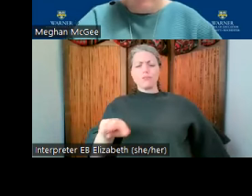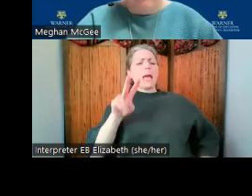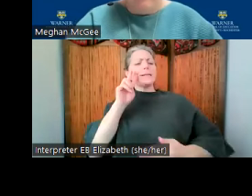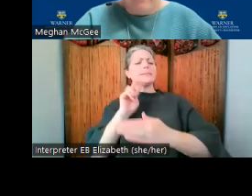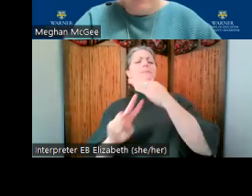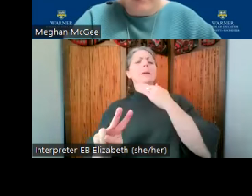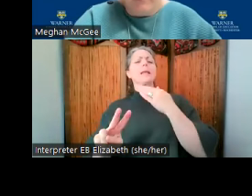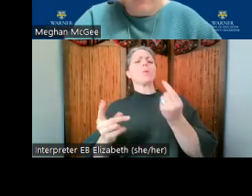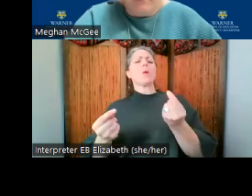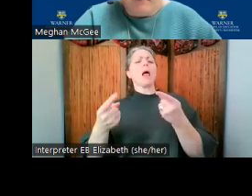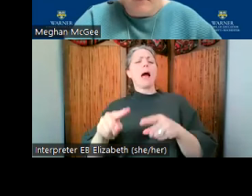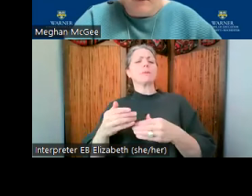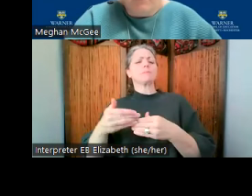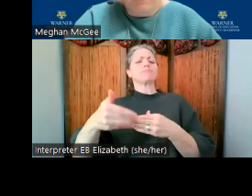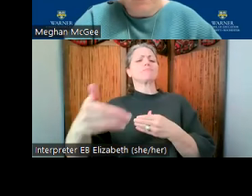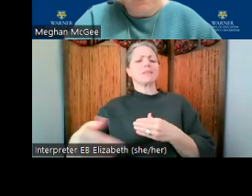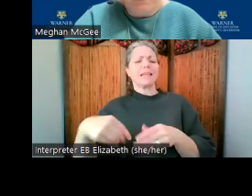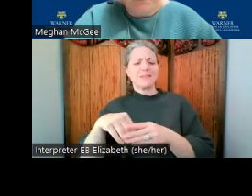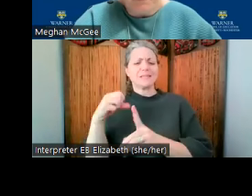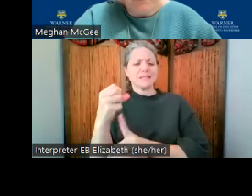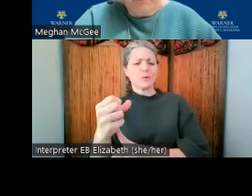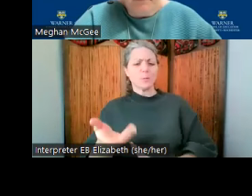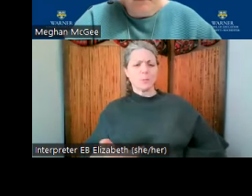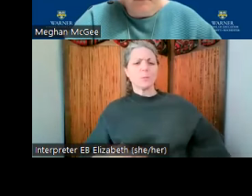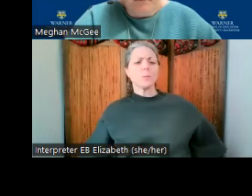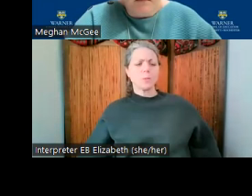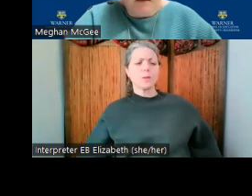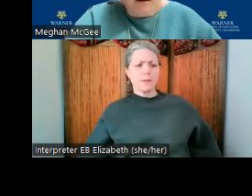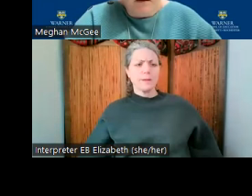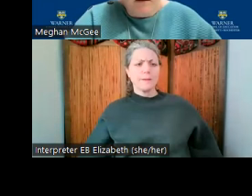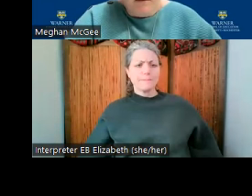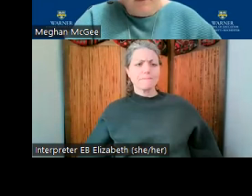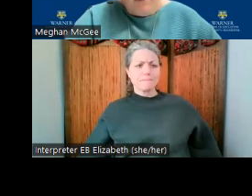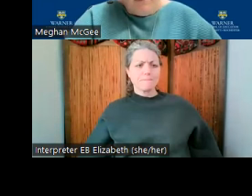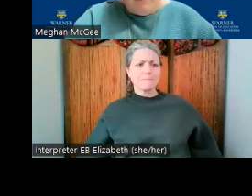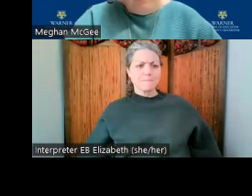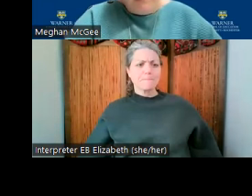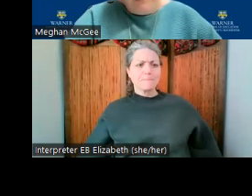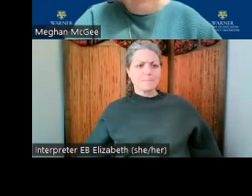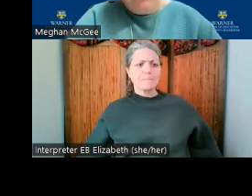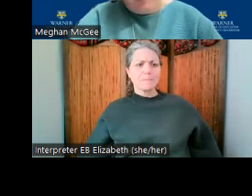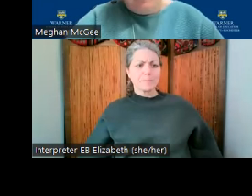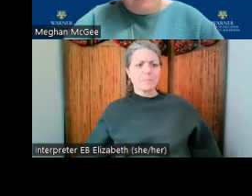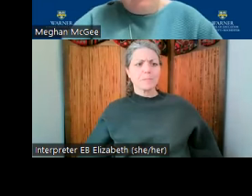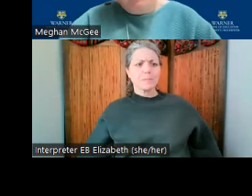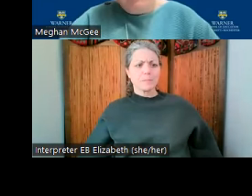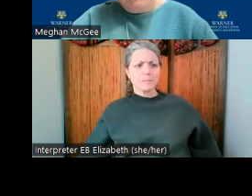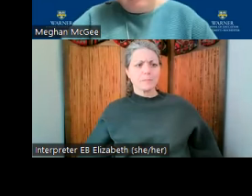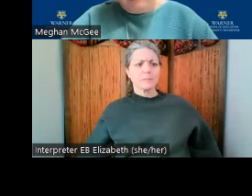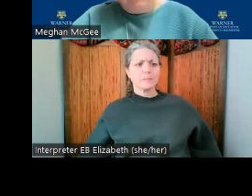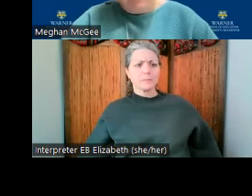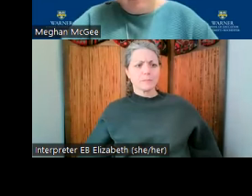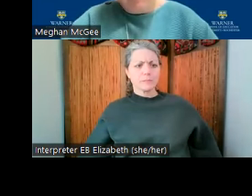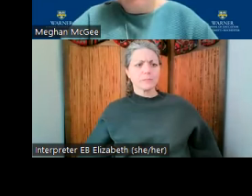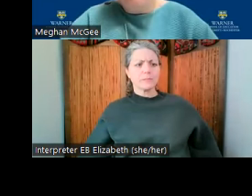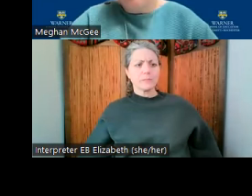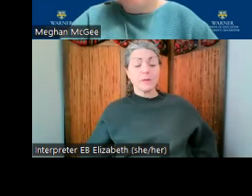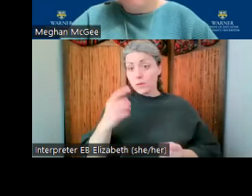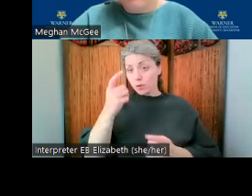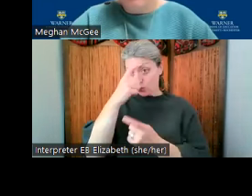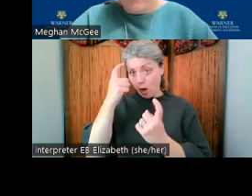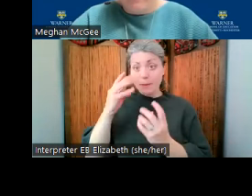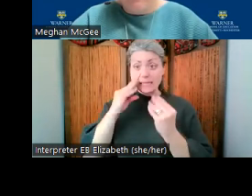anticipating this particular scenario. Because the trauma experience can never, quote